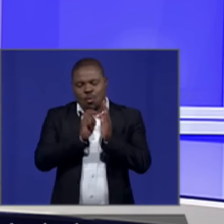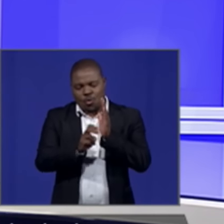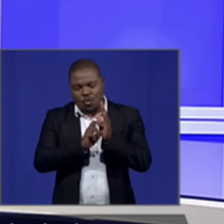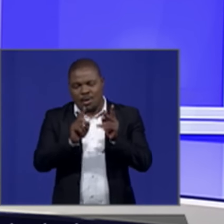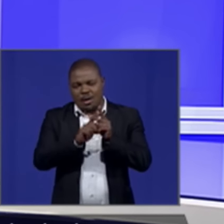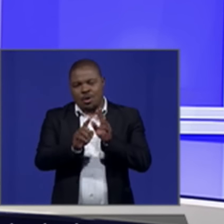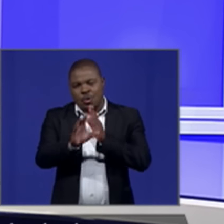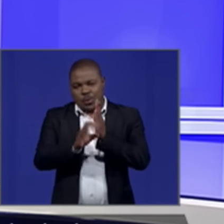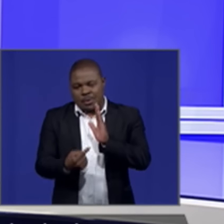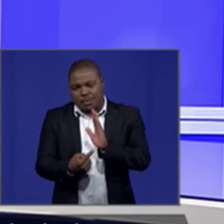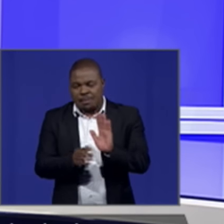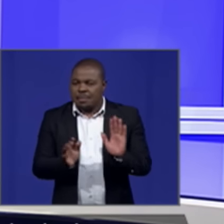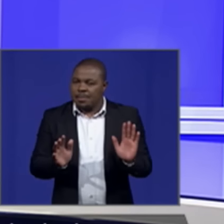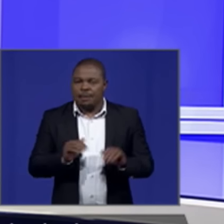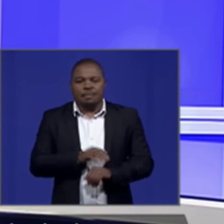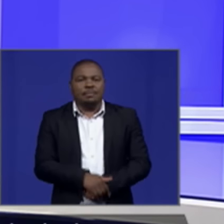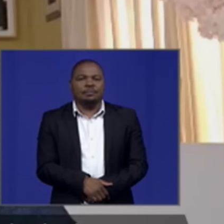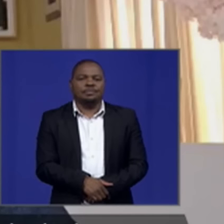ya semolao.